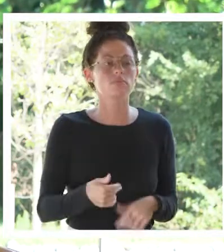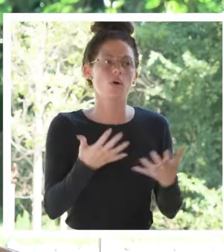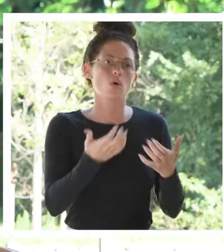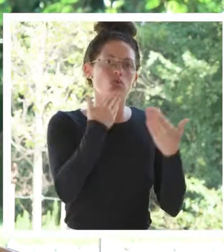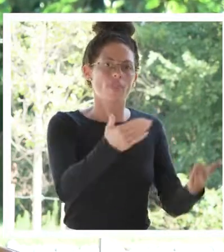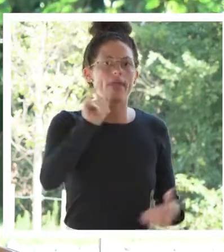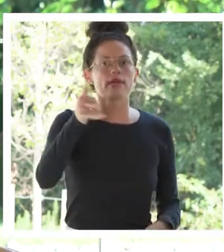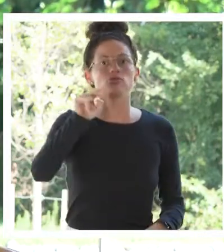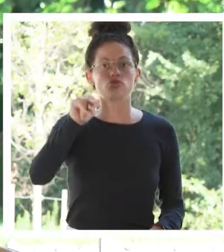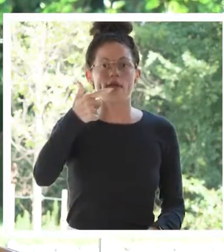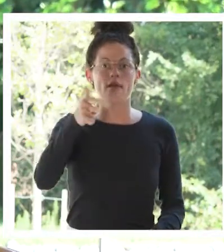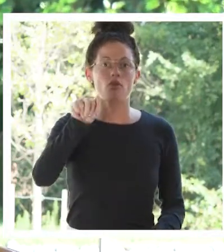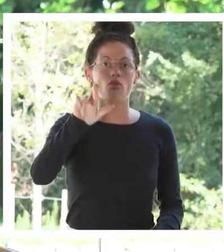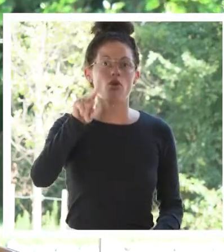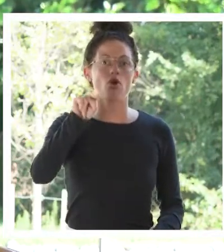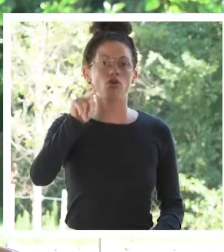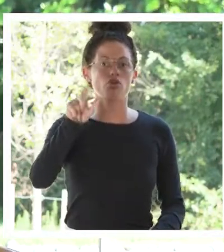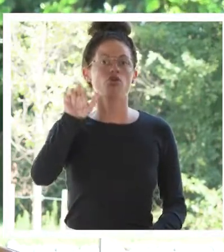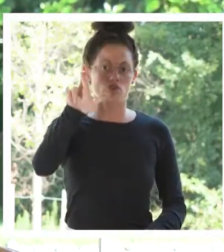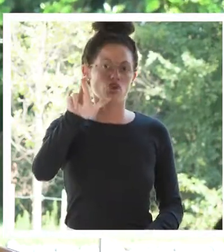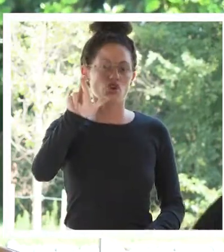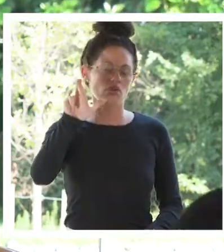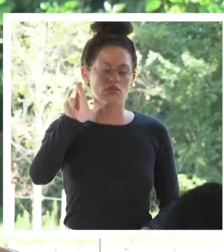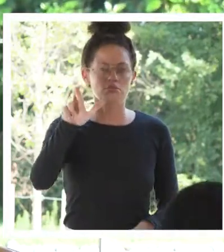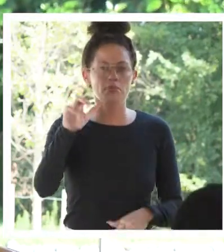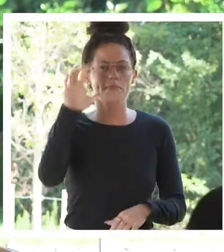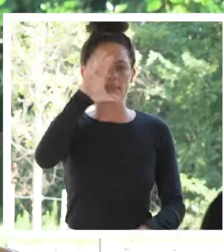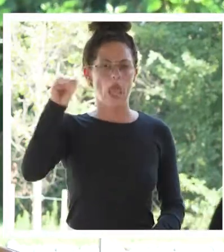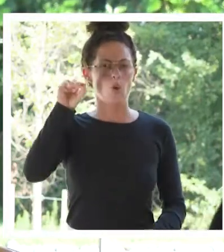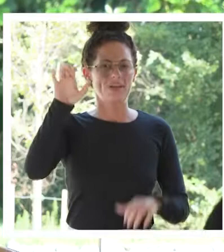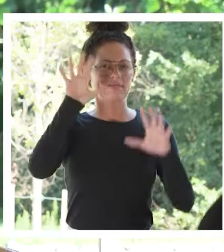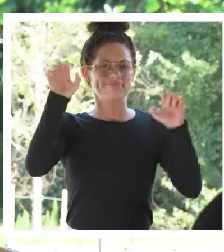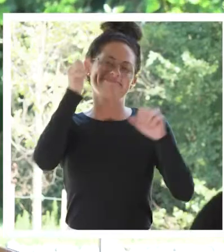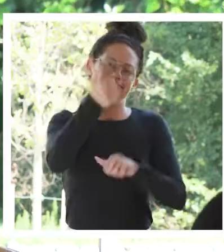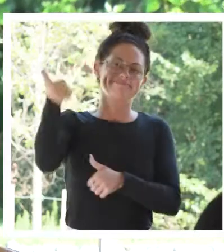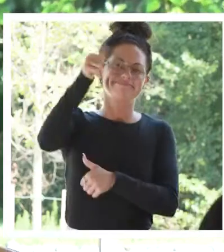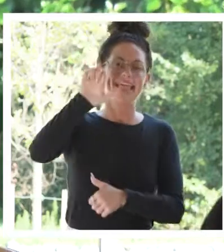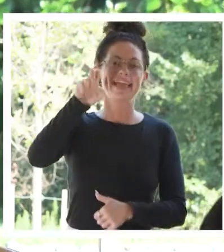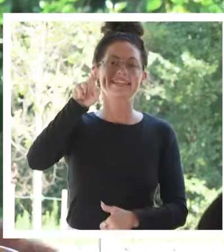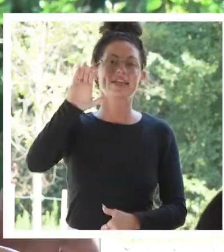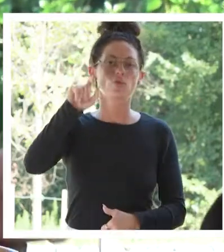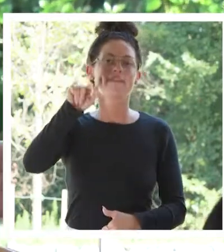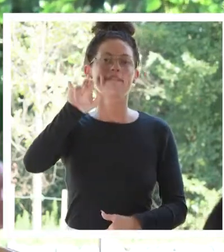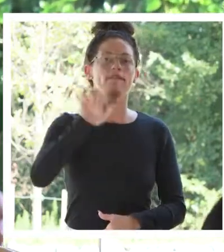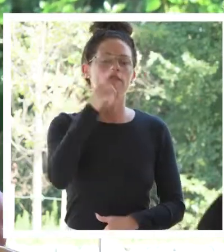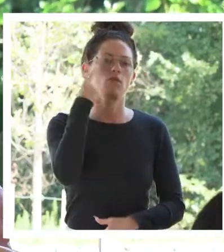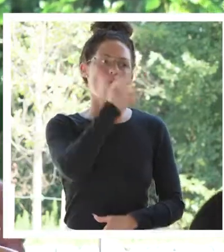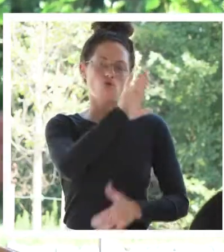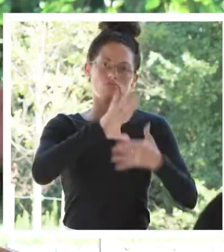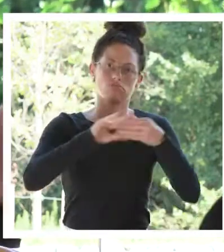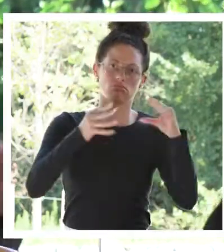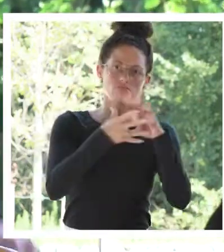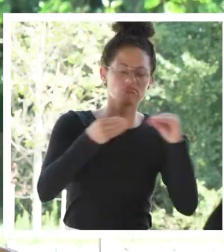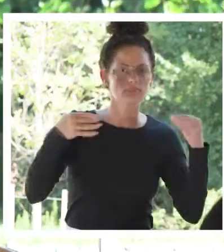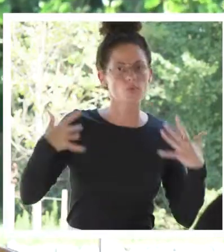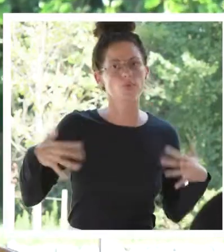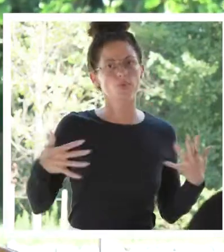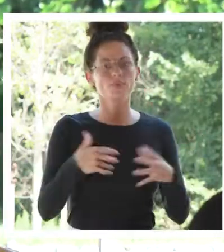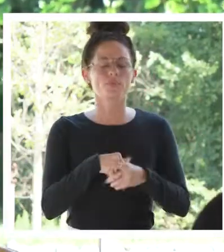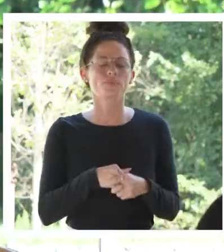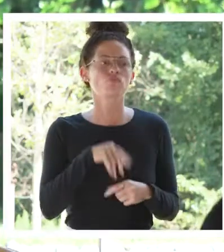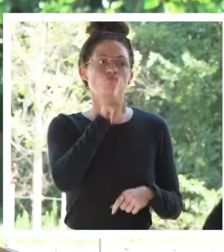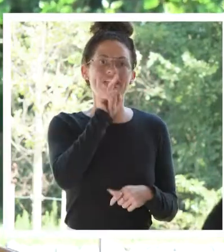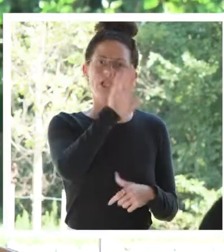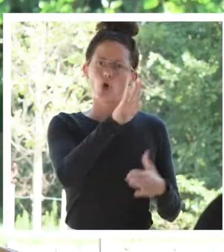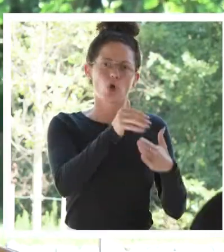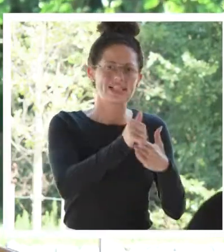Gardner, for her extraordinary leadership here in Frederick County during good times, but especially her leadership